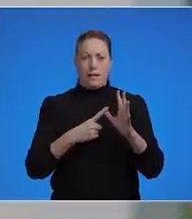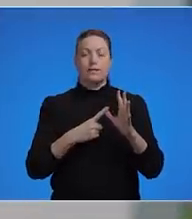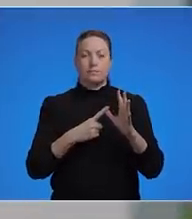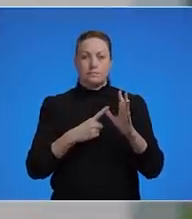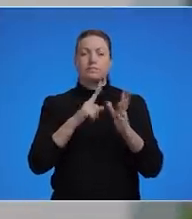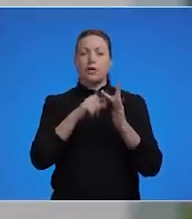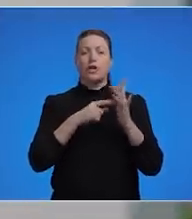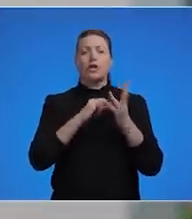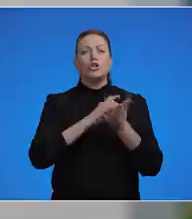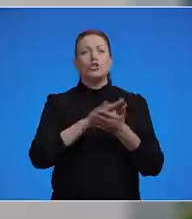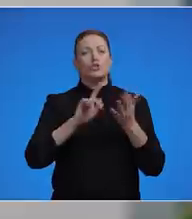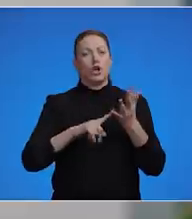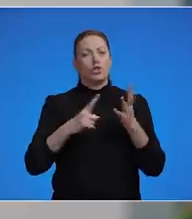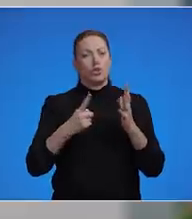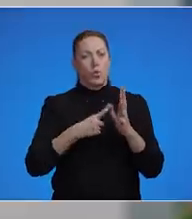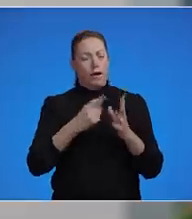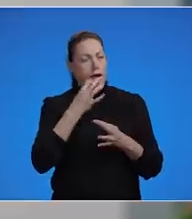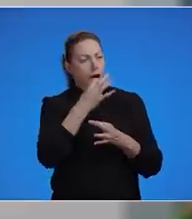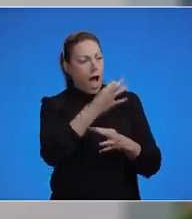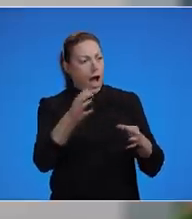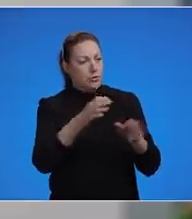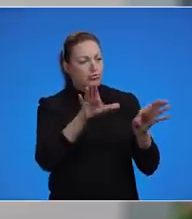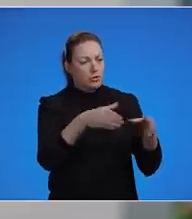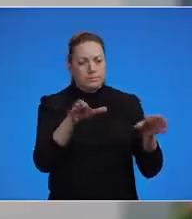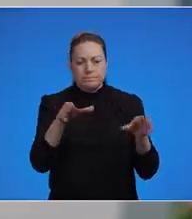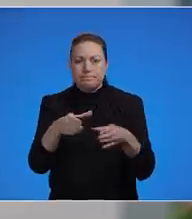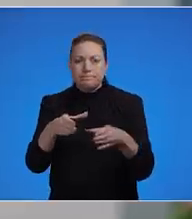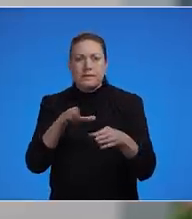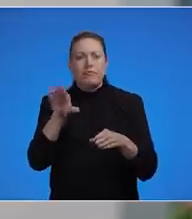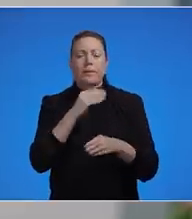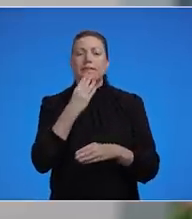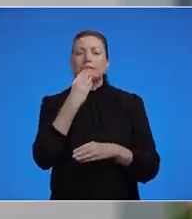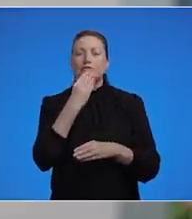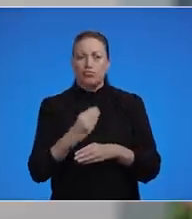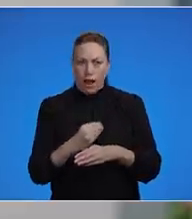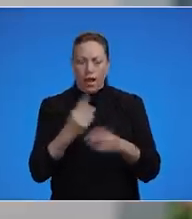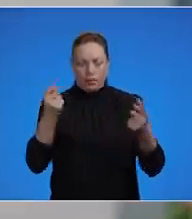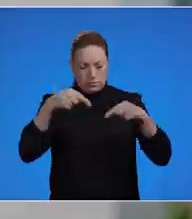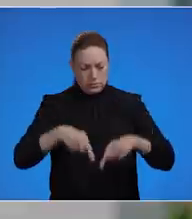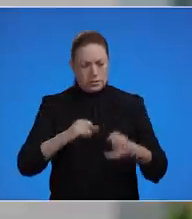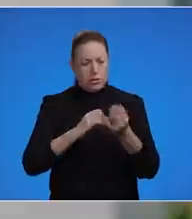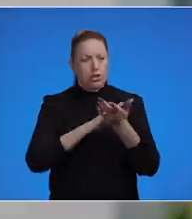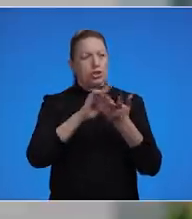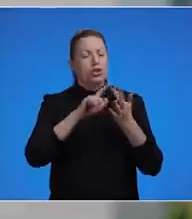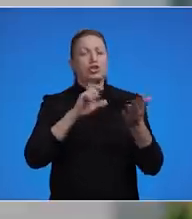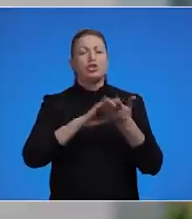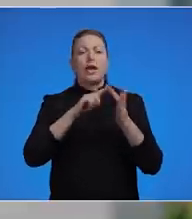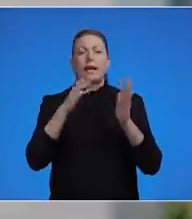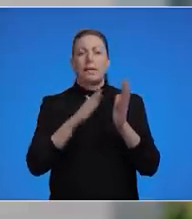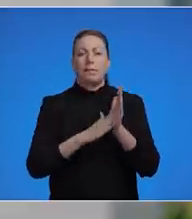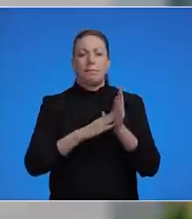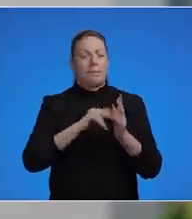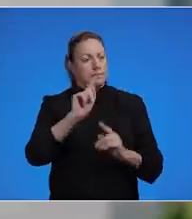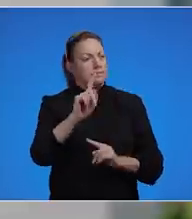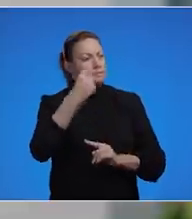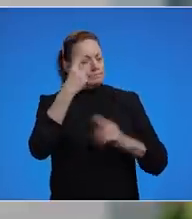Joshua gathered all the tribes of Israel together at Shechem. Then he called the elders, leaders, judges, and scribes of